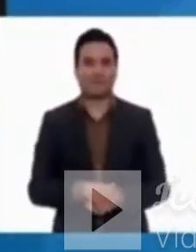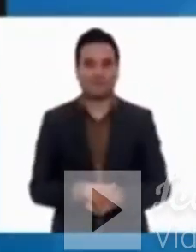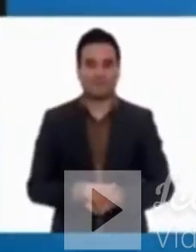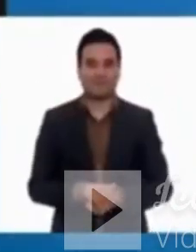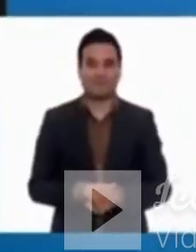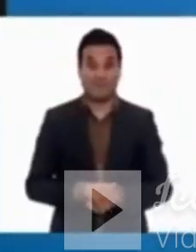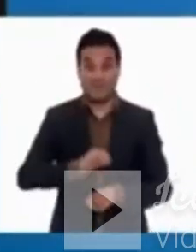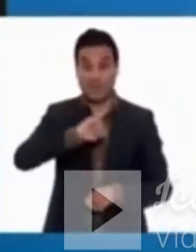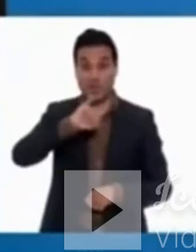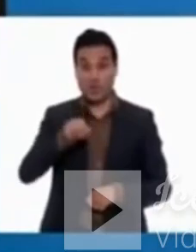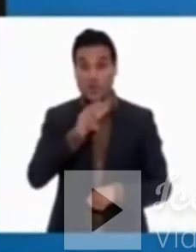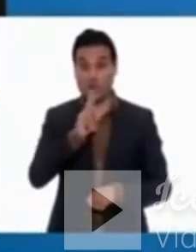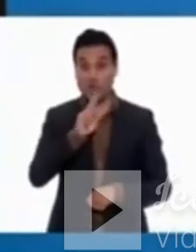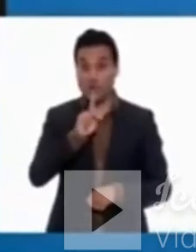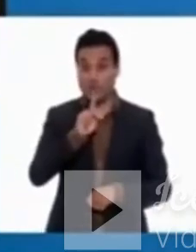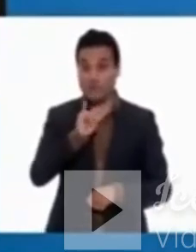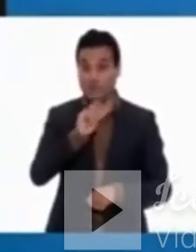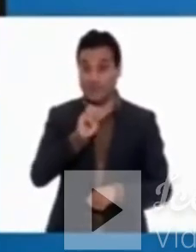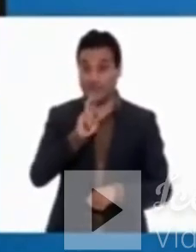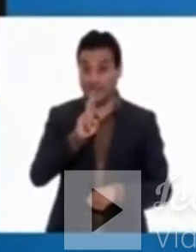Jupiter.